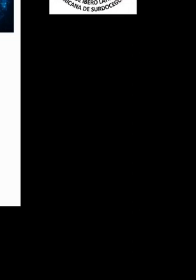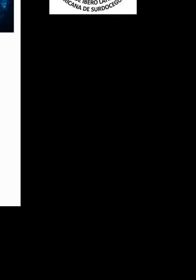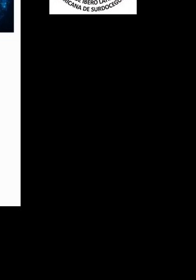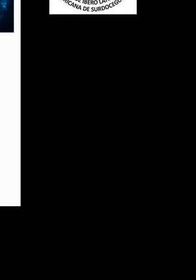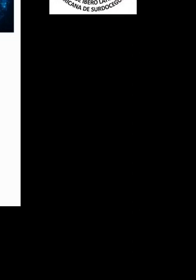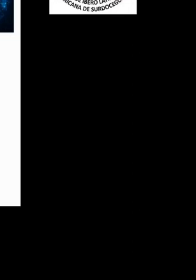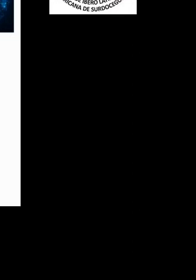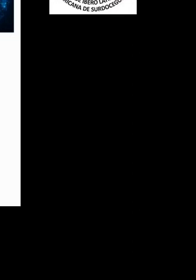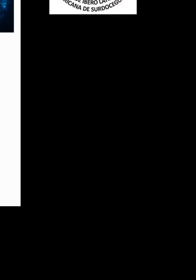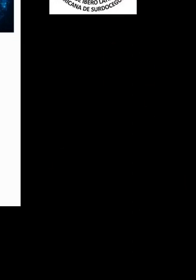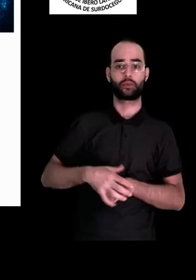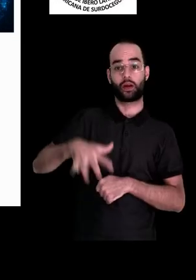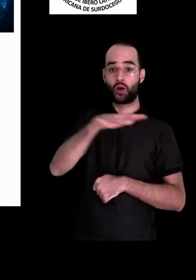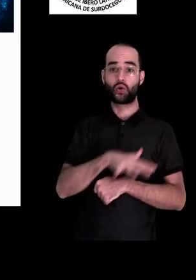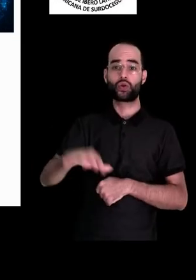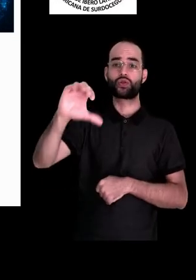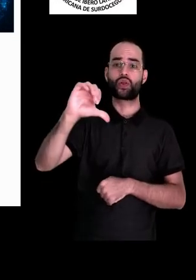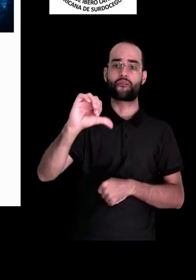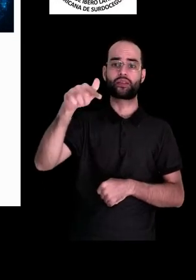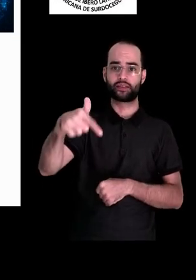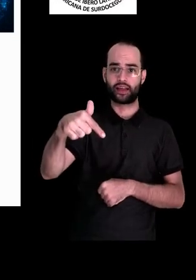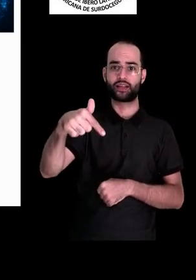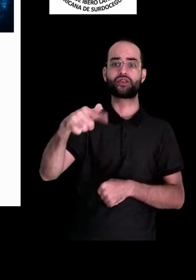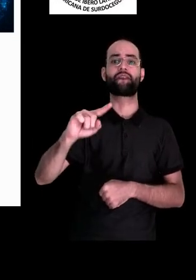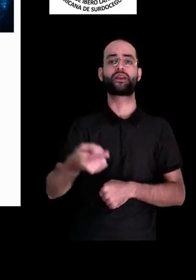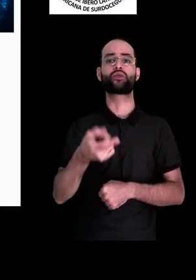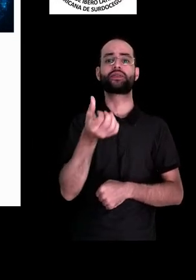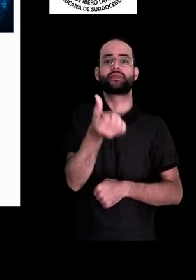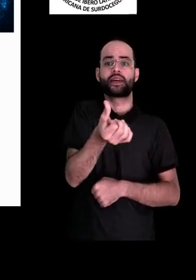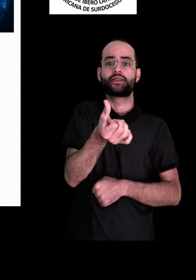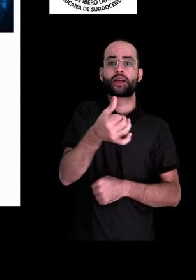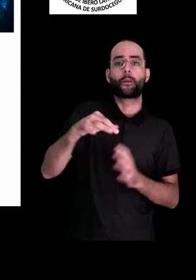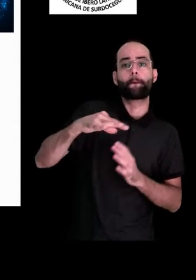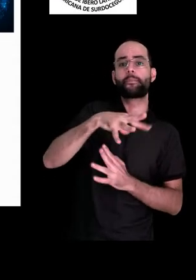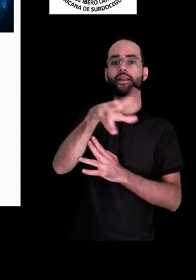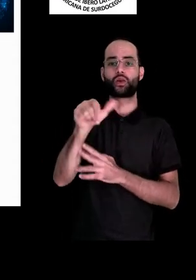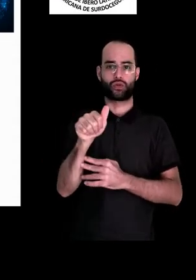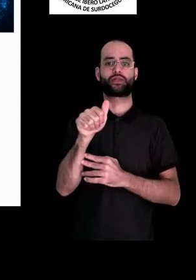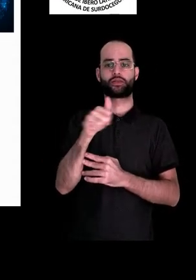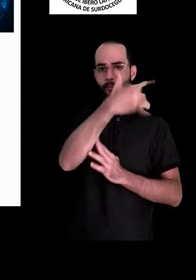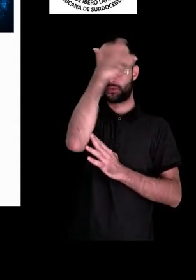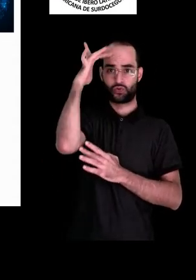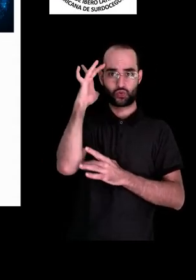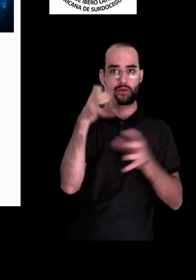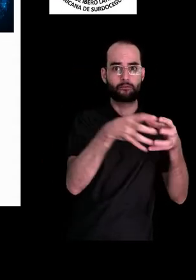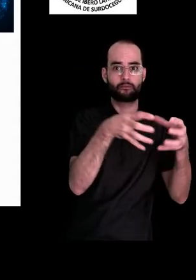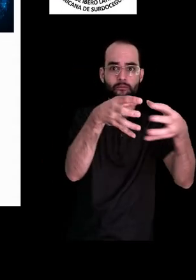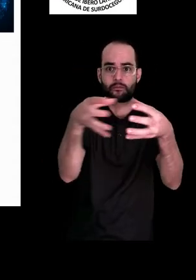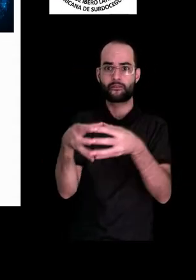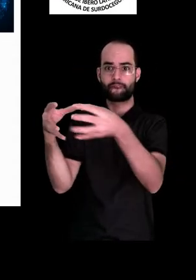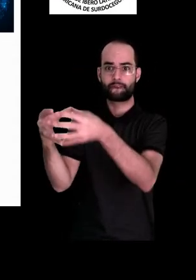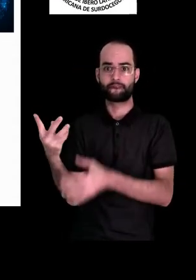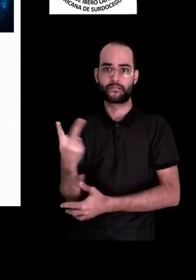ink centered it's written. In total, 97.6 million people were included in 22